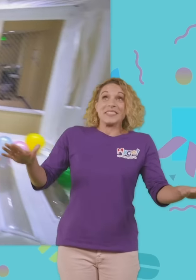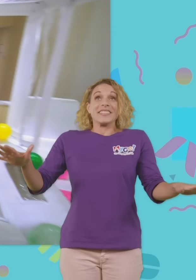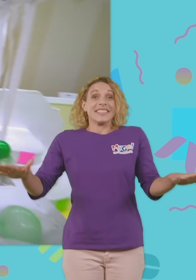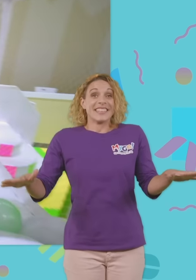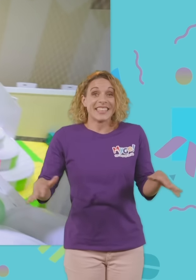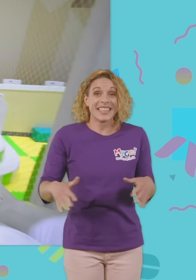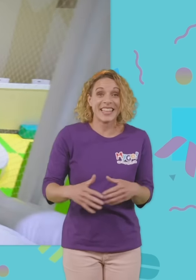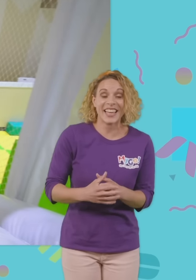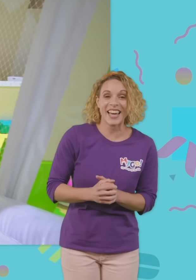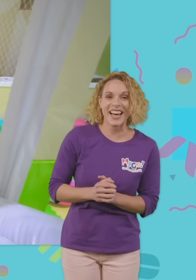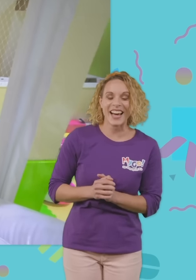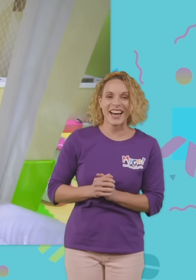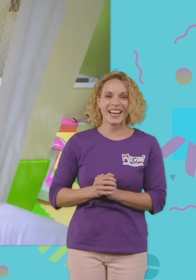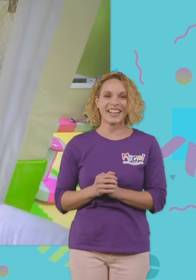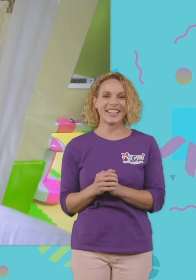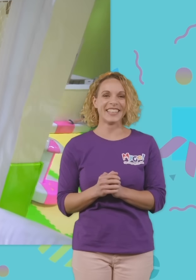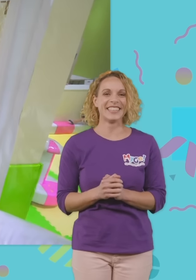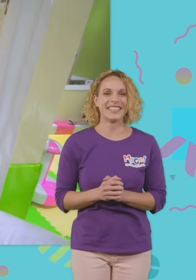Whoa.